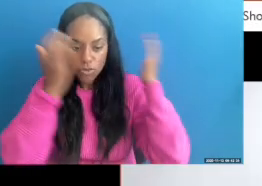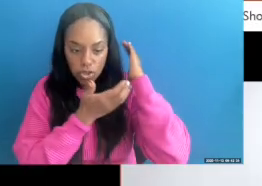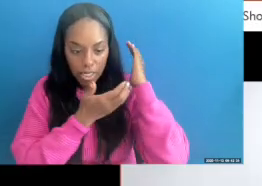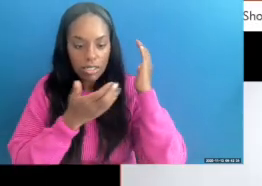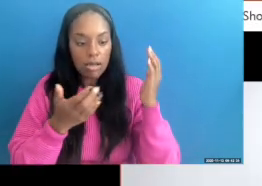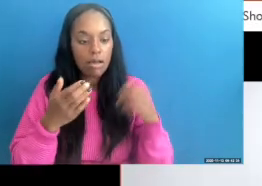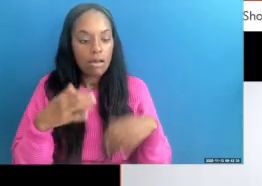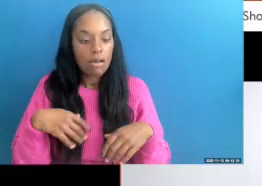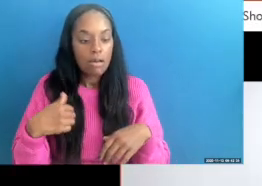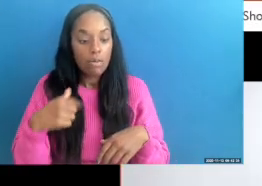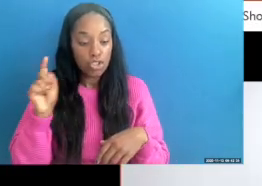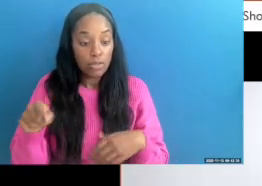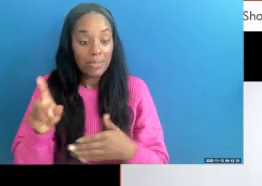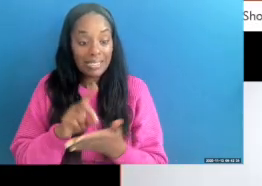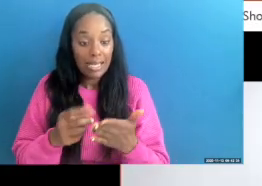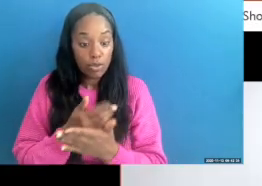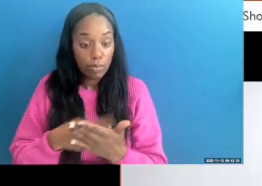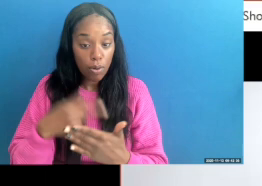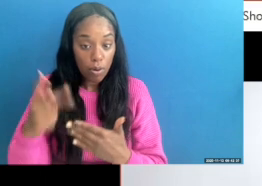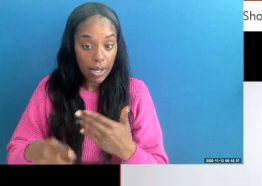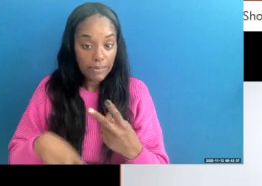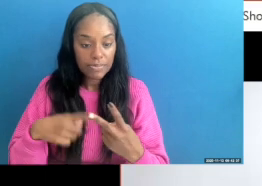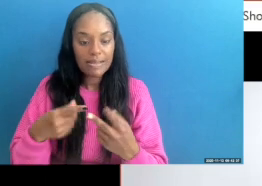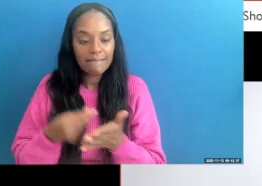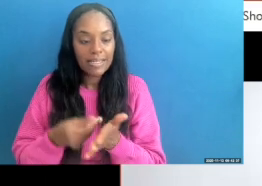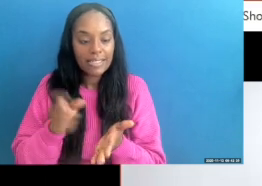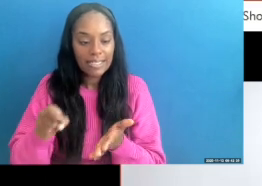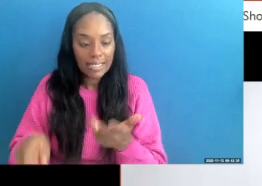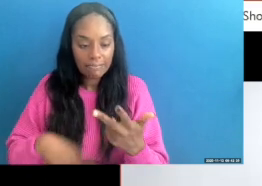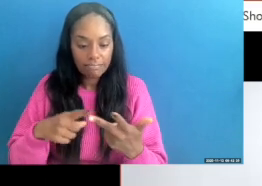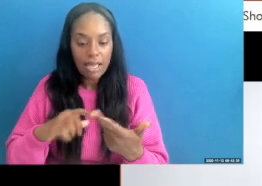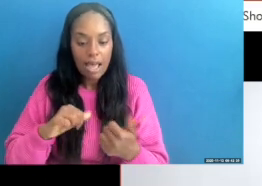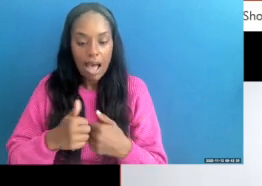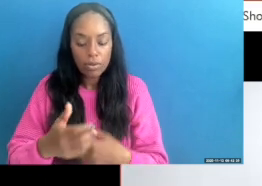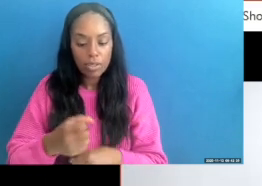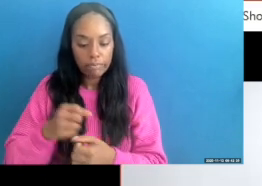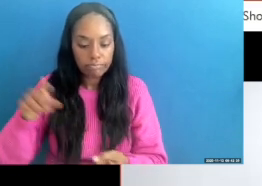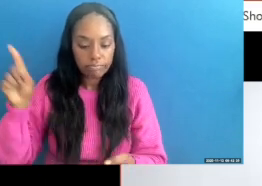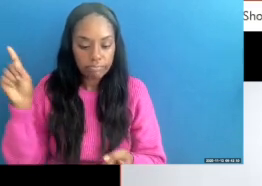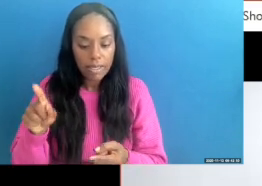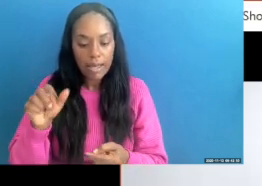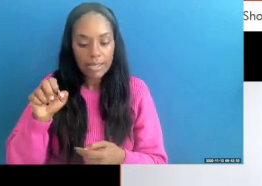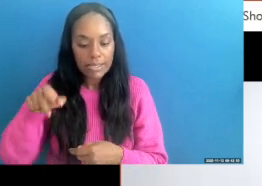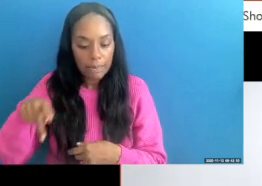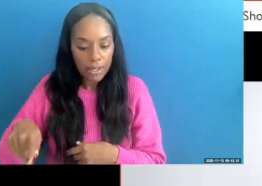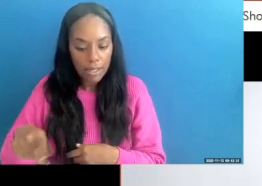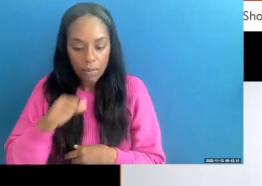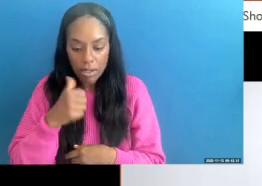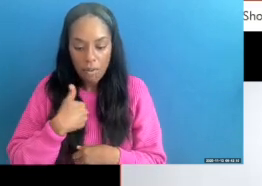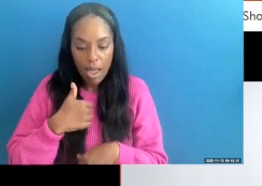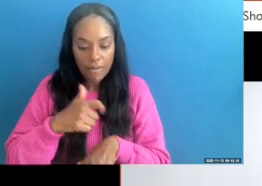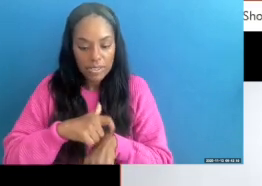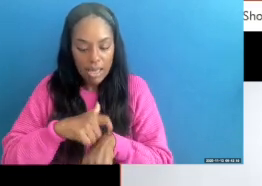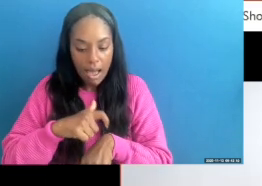needed, and how we can get these reductions as fast as possible. We simply don't have time